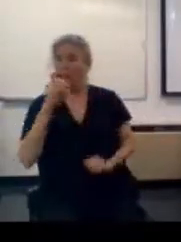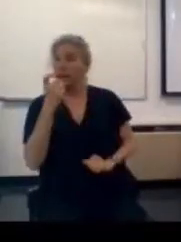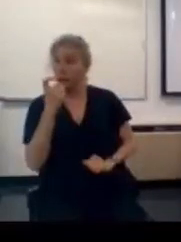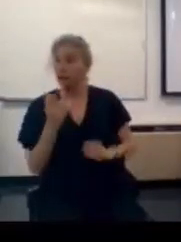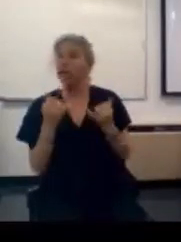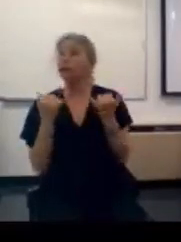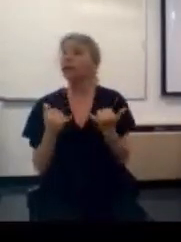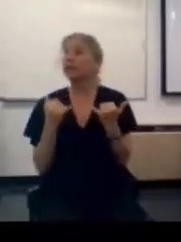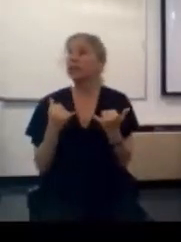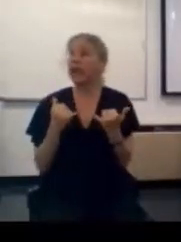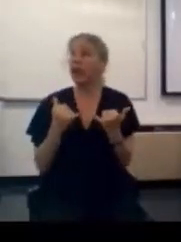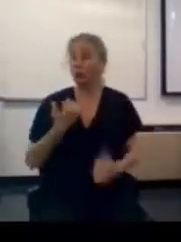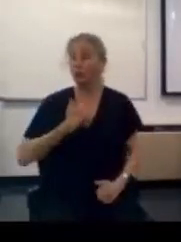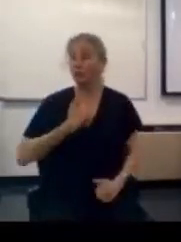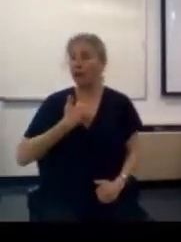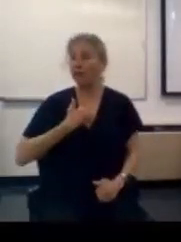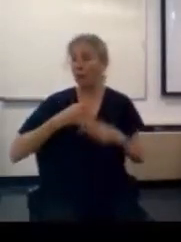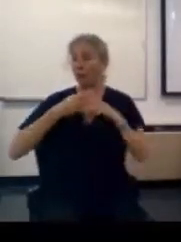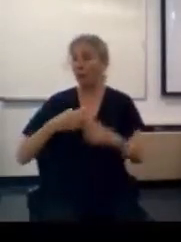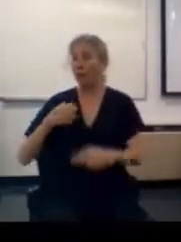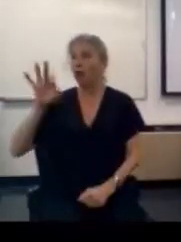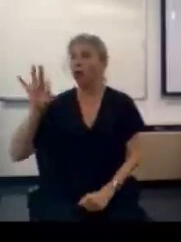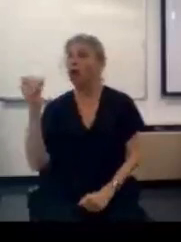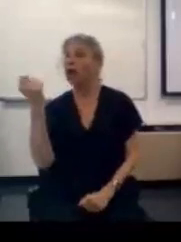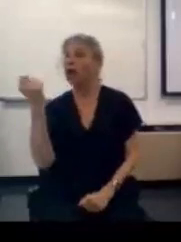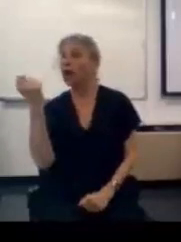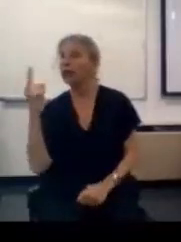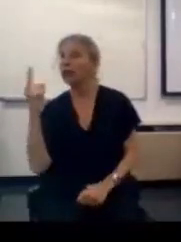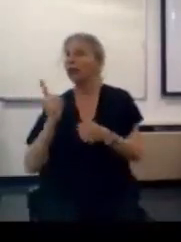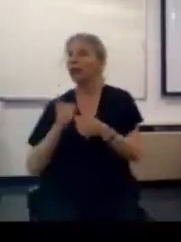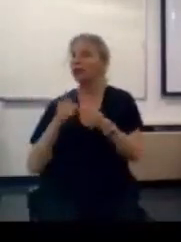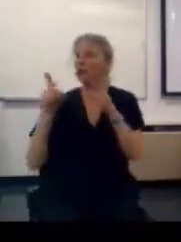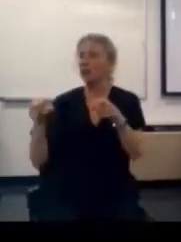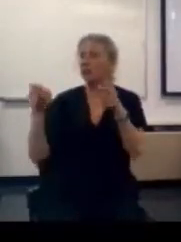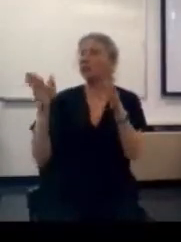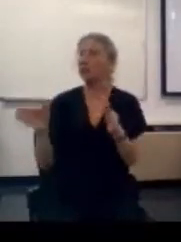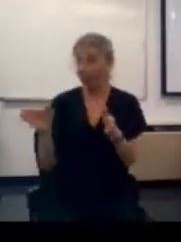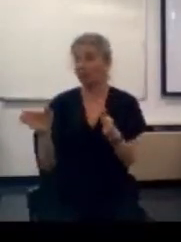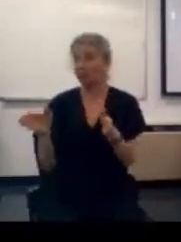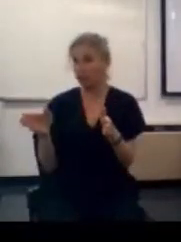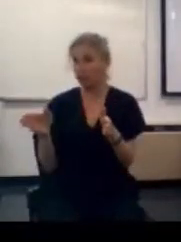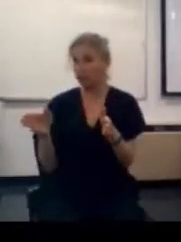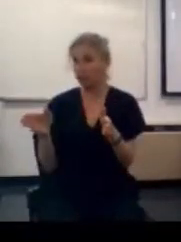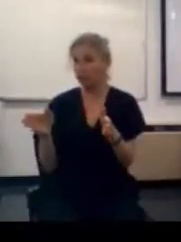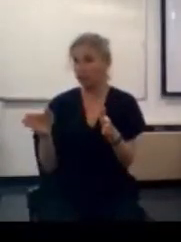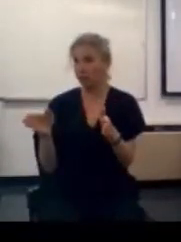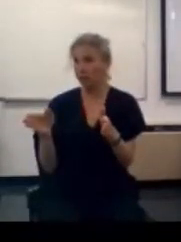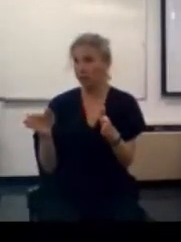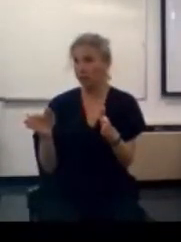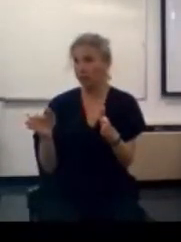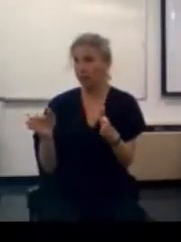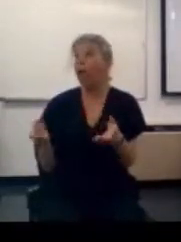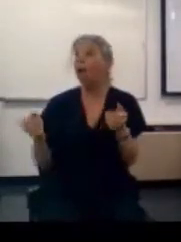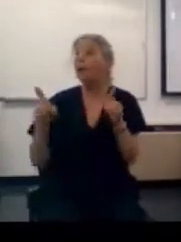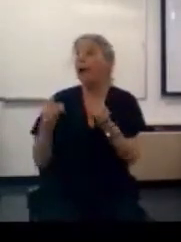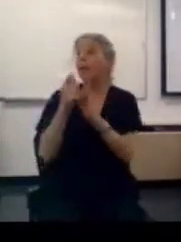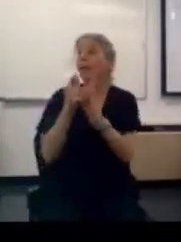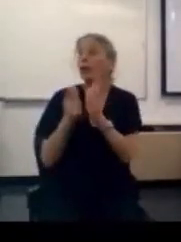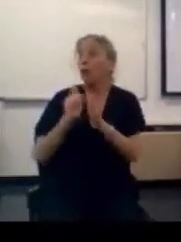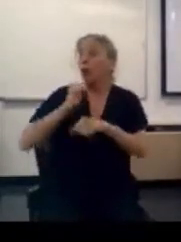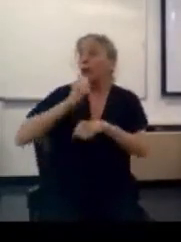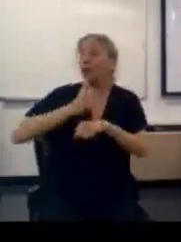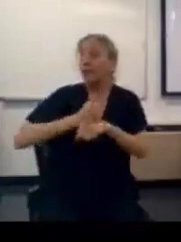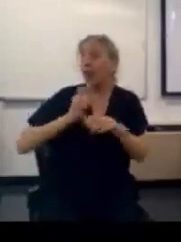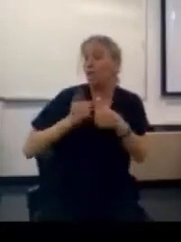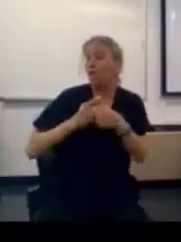diagnosis, I am now certified as a 9/11 first responder under the Zoroga Act, the statute that was passed to help